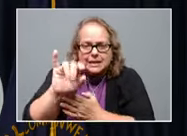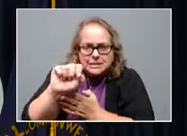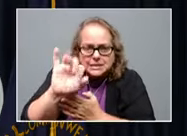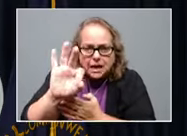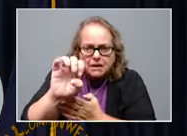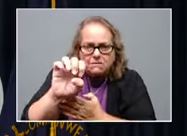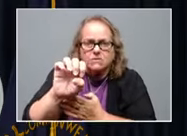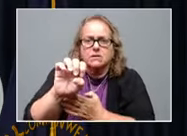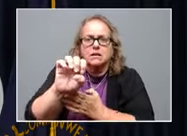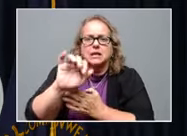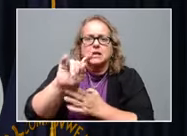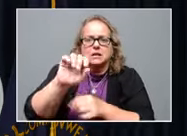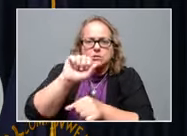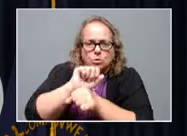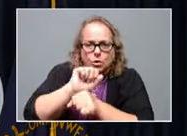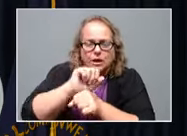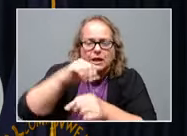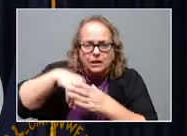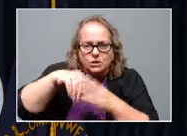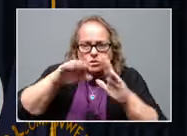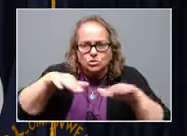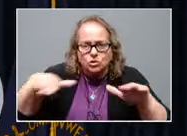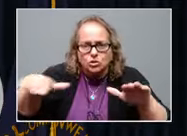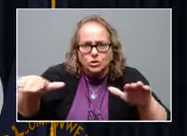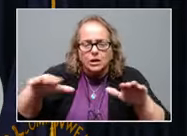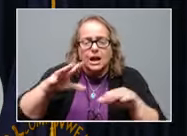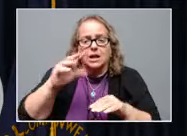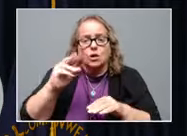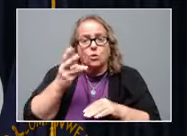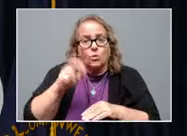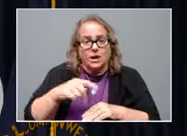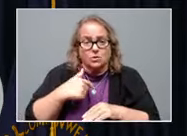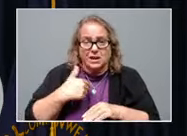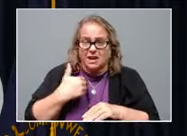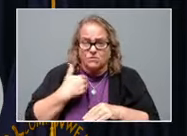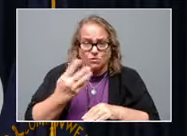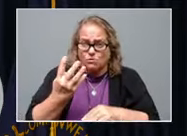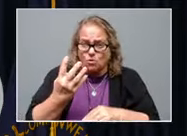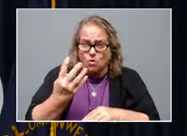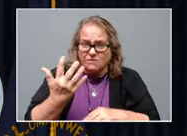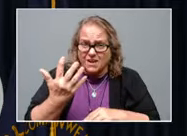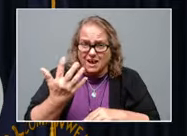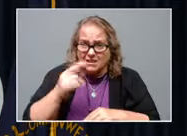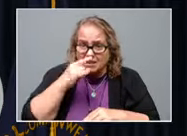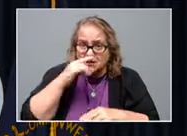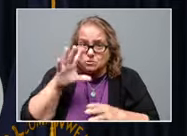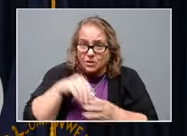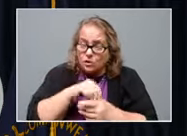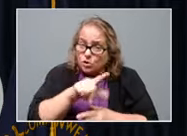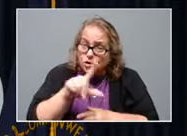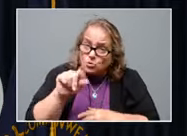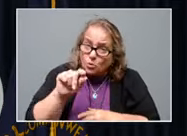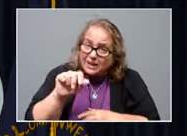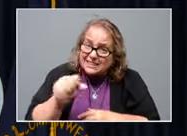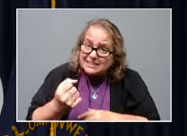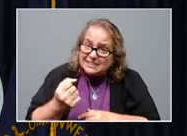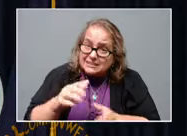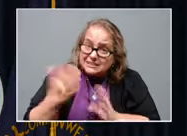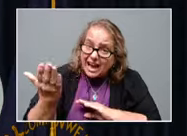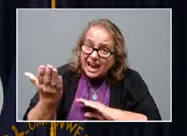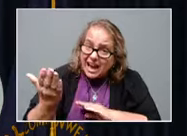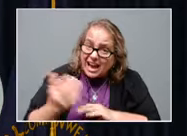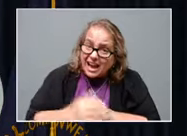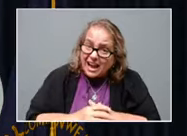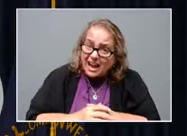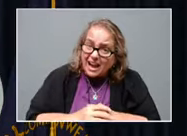in kids. And when we have, what do we have, 4, 5 kids in their 20s die